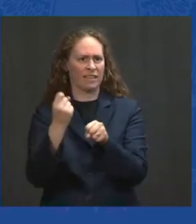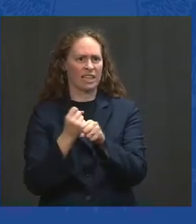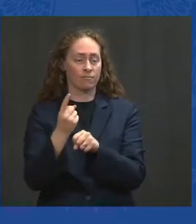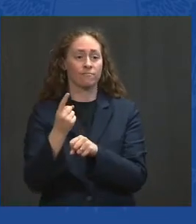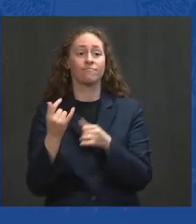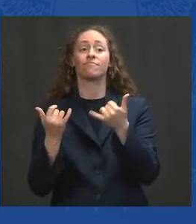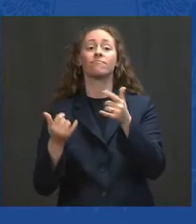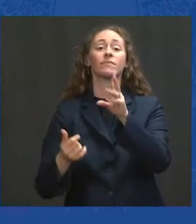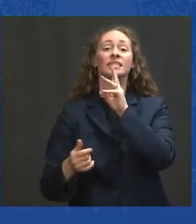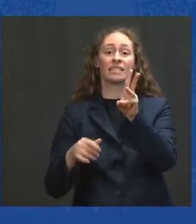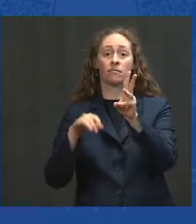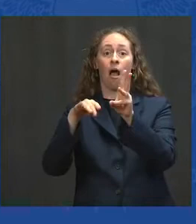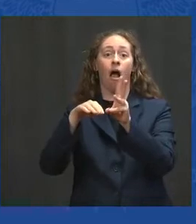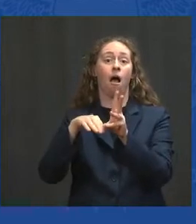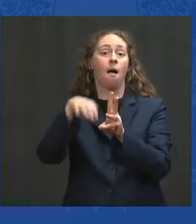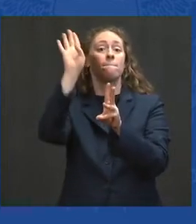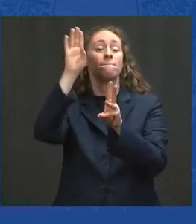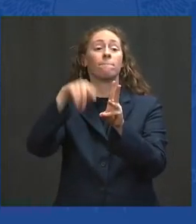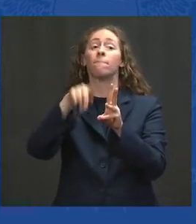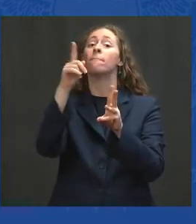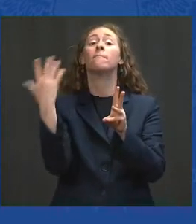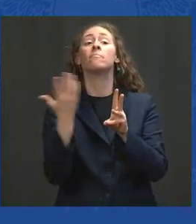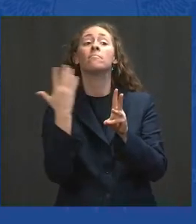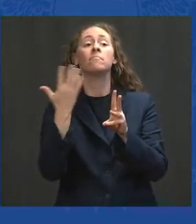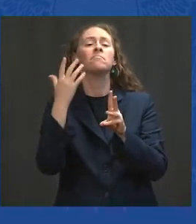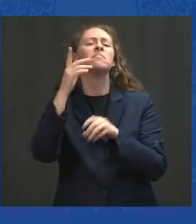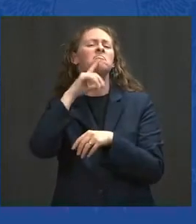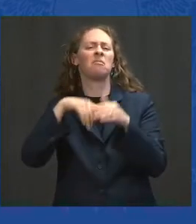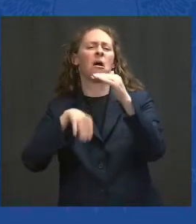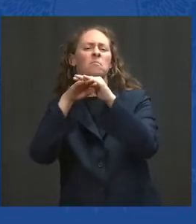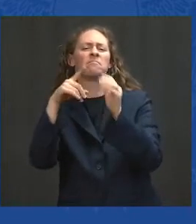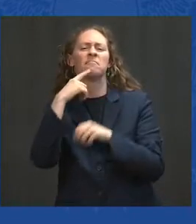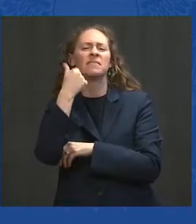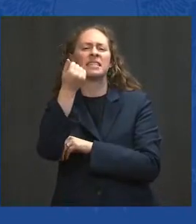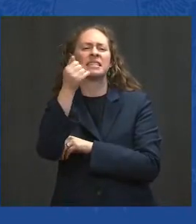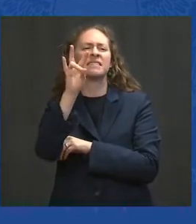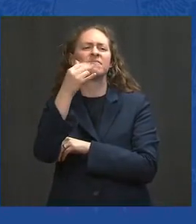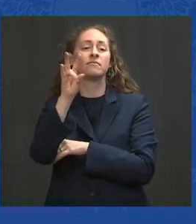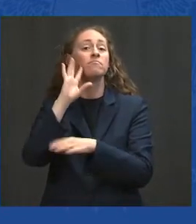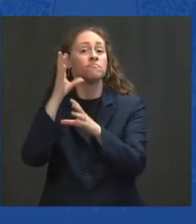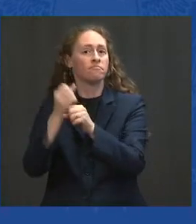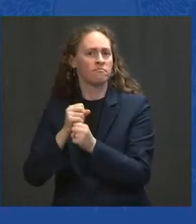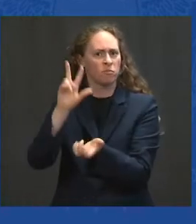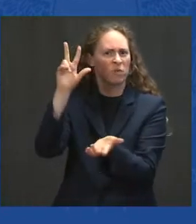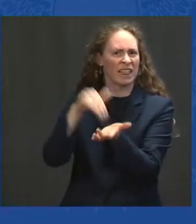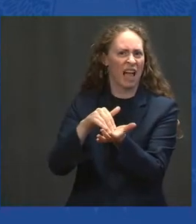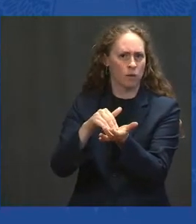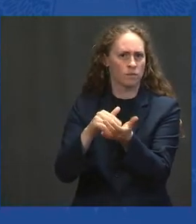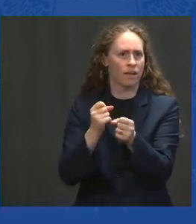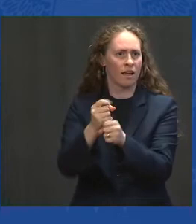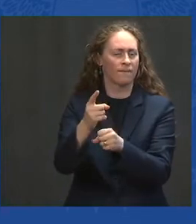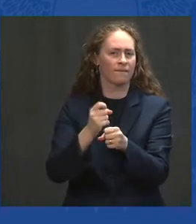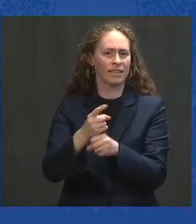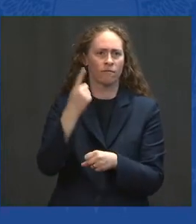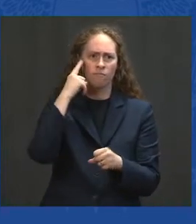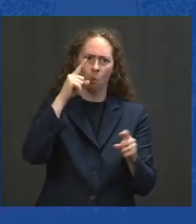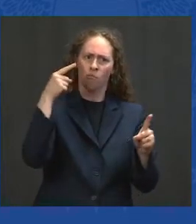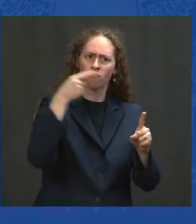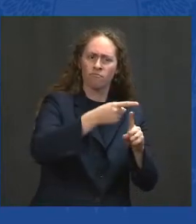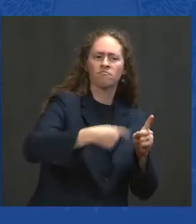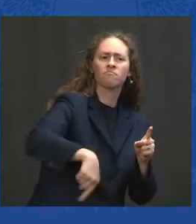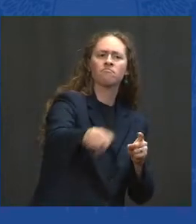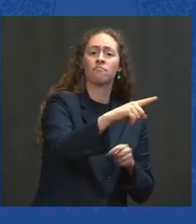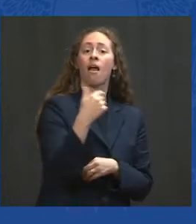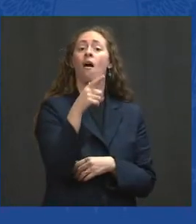17, they'll get $3,000 per year. For example, a middle-class family with 2 young children